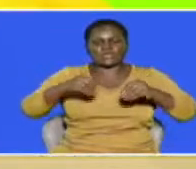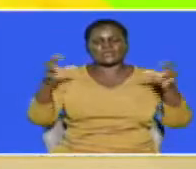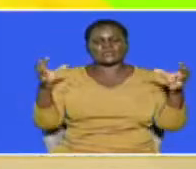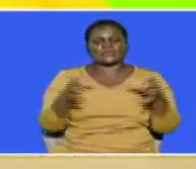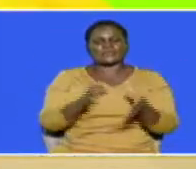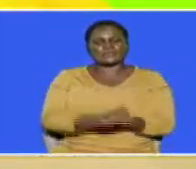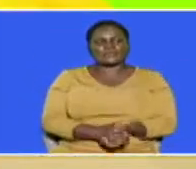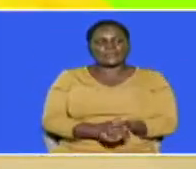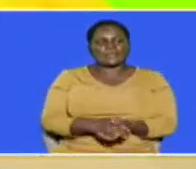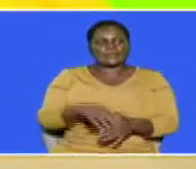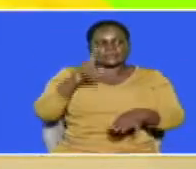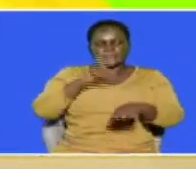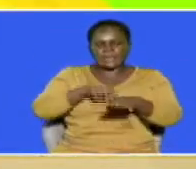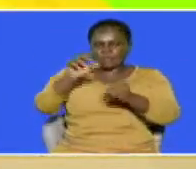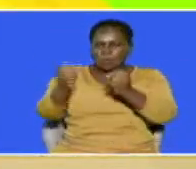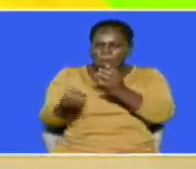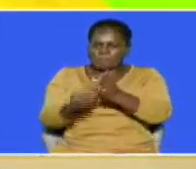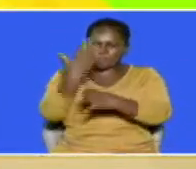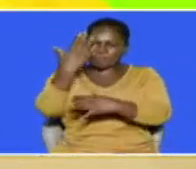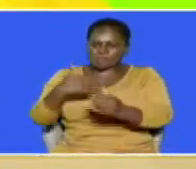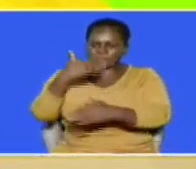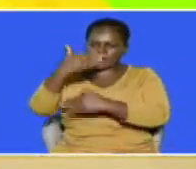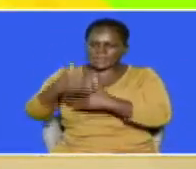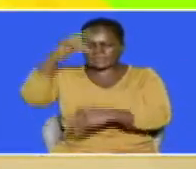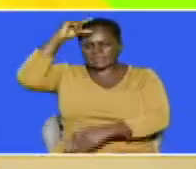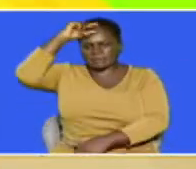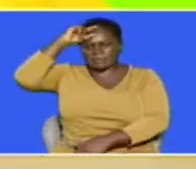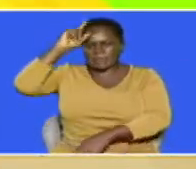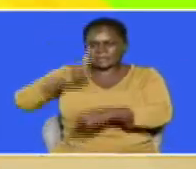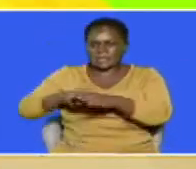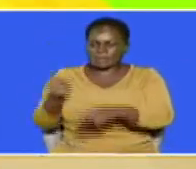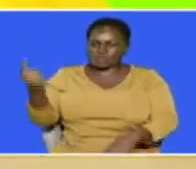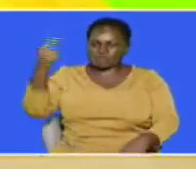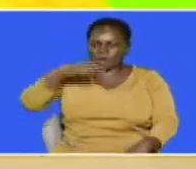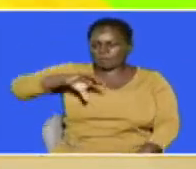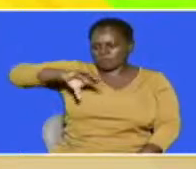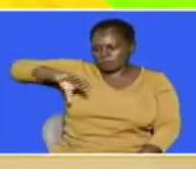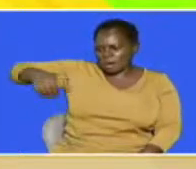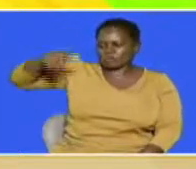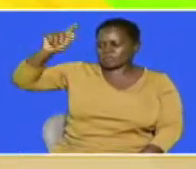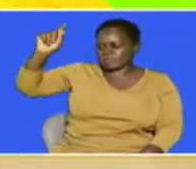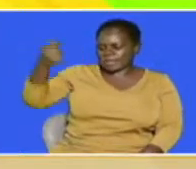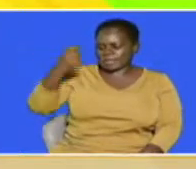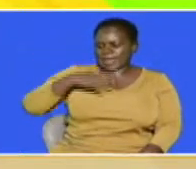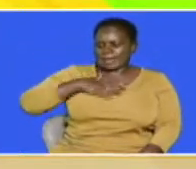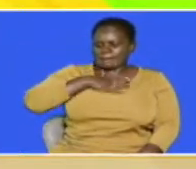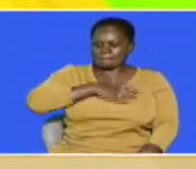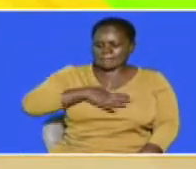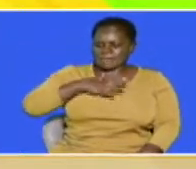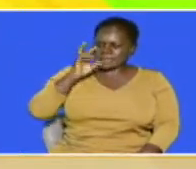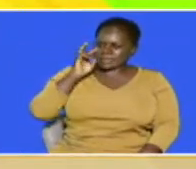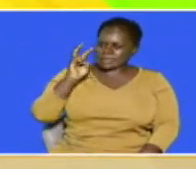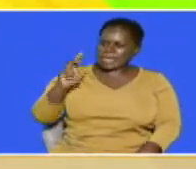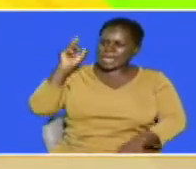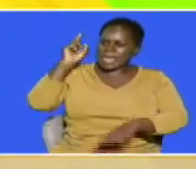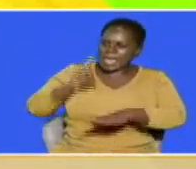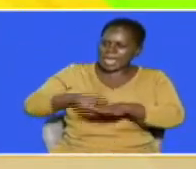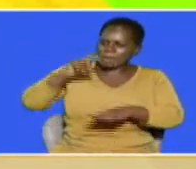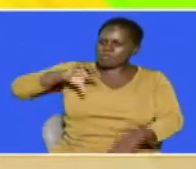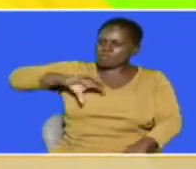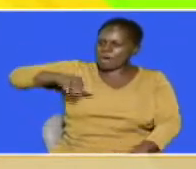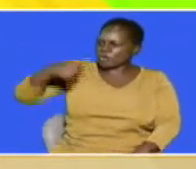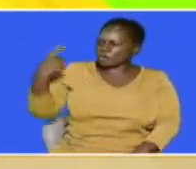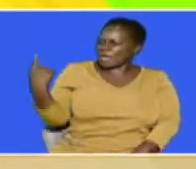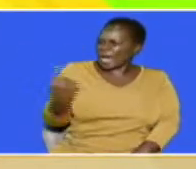team. So as you form the next government, when you come to Mount Kenya, tafadhali angalia Embu County